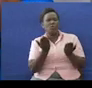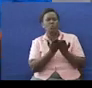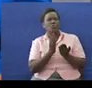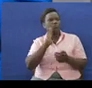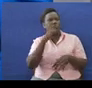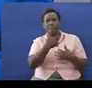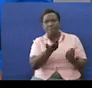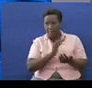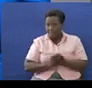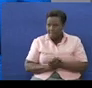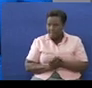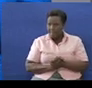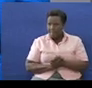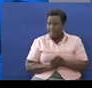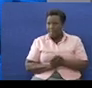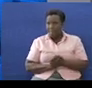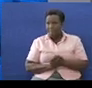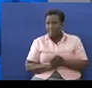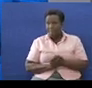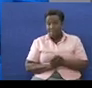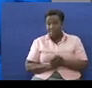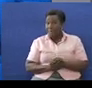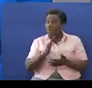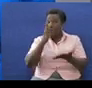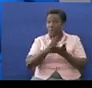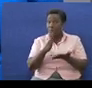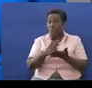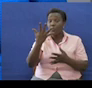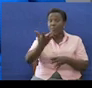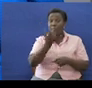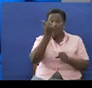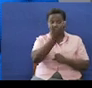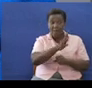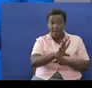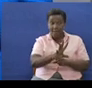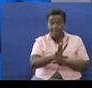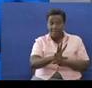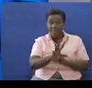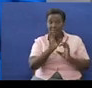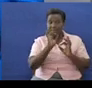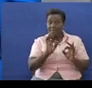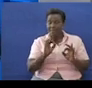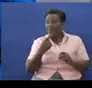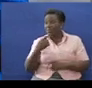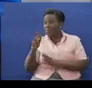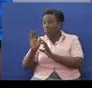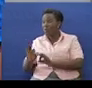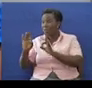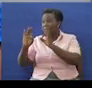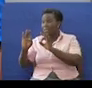say, therefore, access of fresh water and sanitation does not